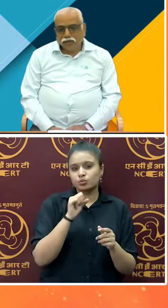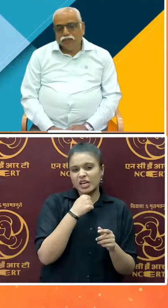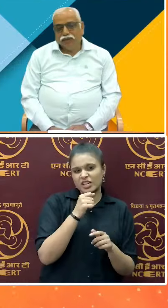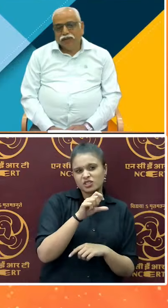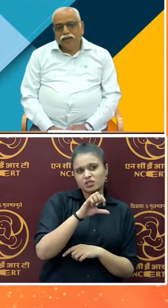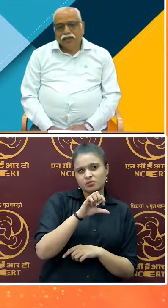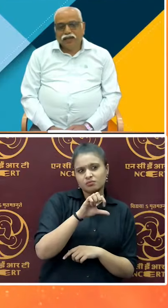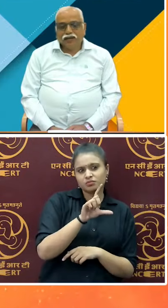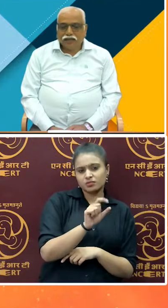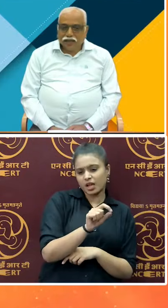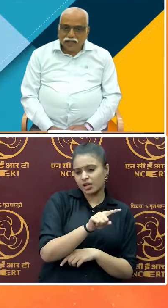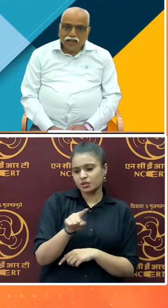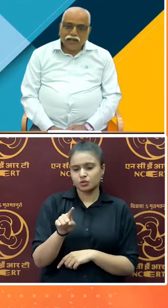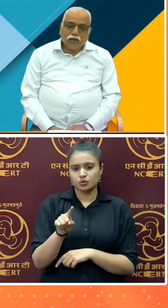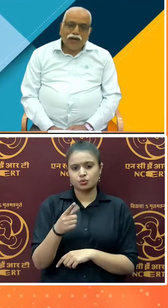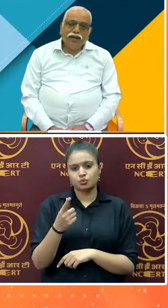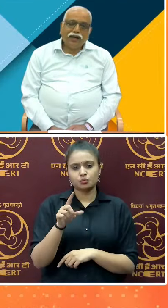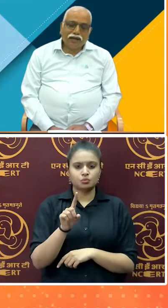years old,